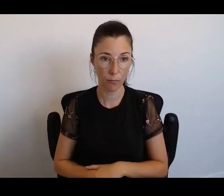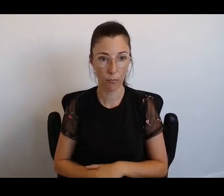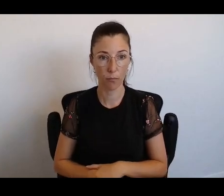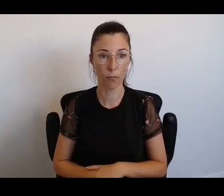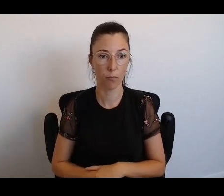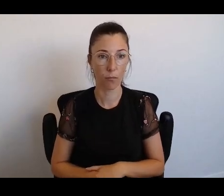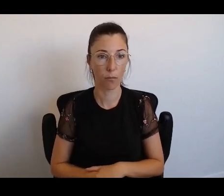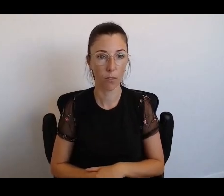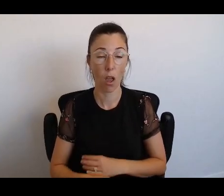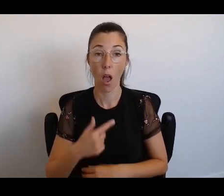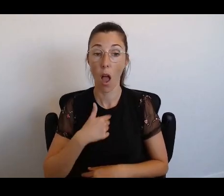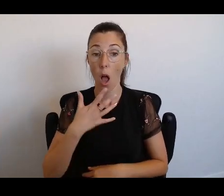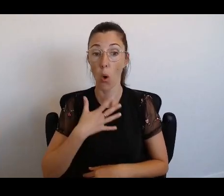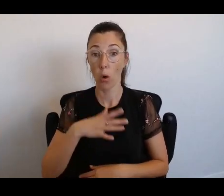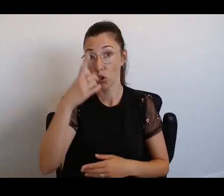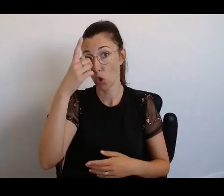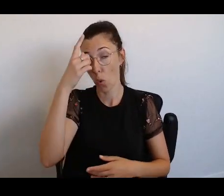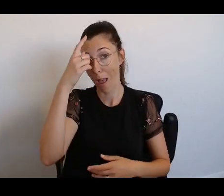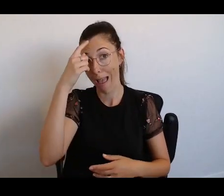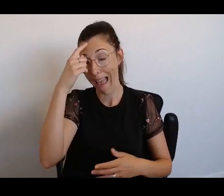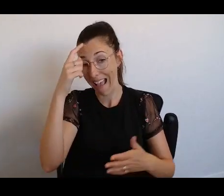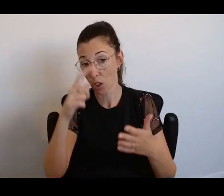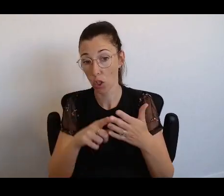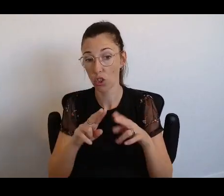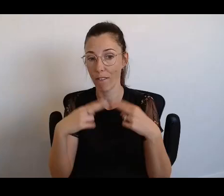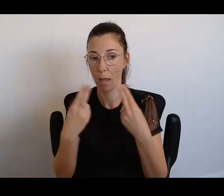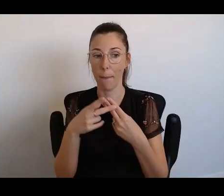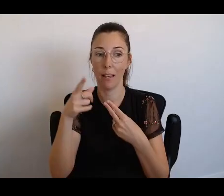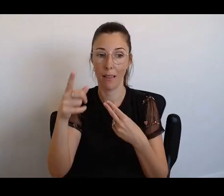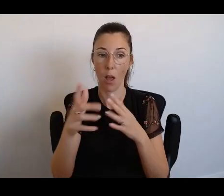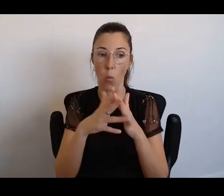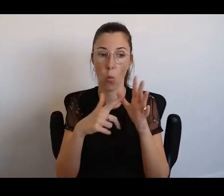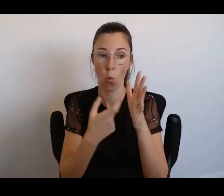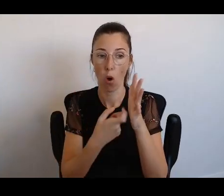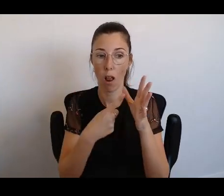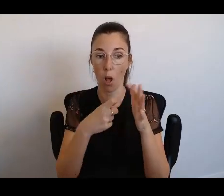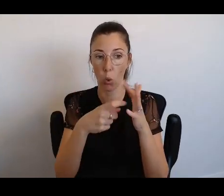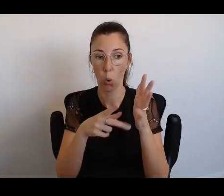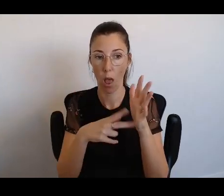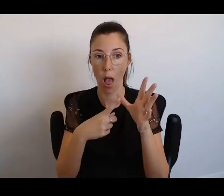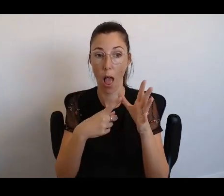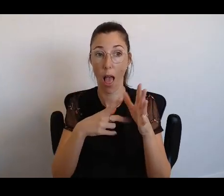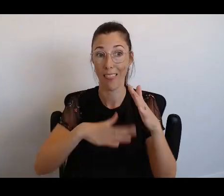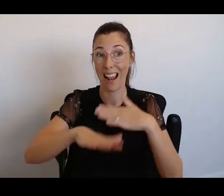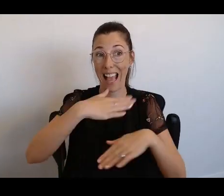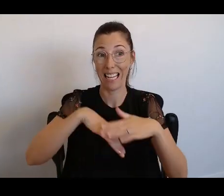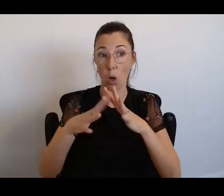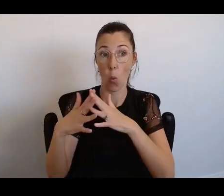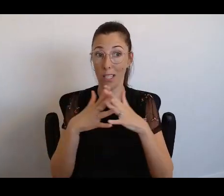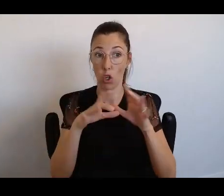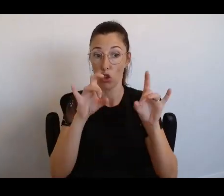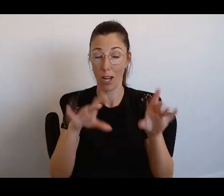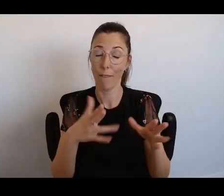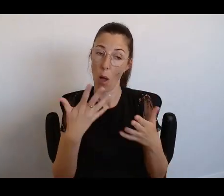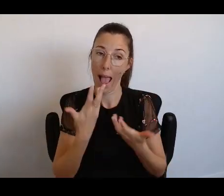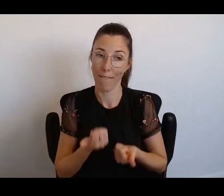And I'd like to acknowledge the families of Warrakoona, the lands within Western Australia, for hosting me so generously. Warrakoona